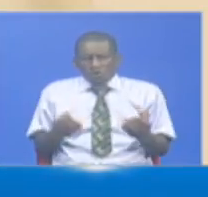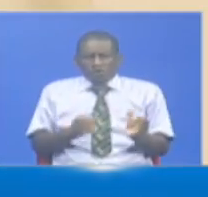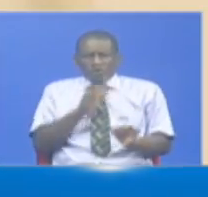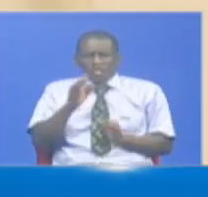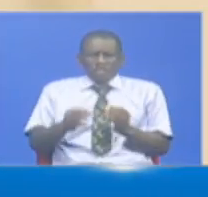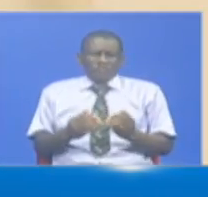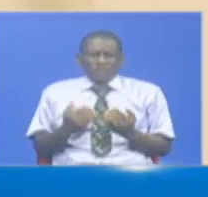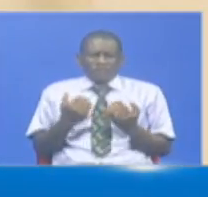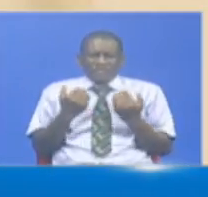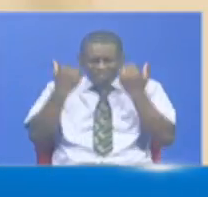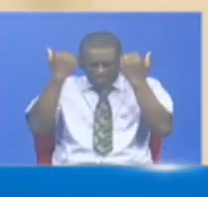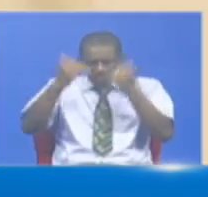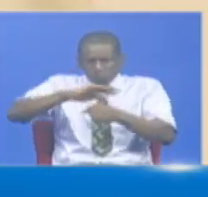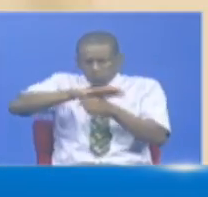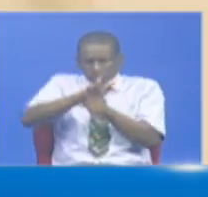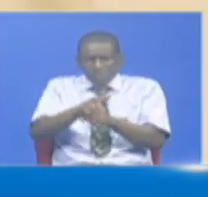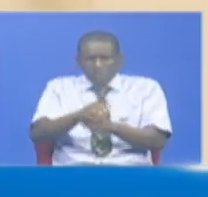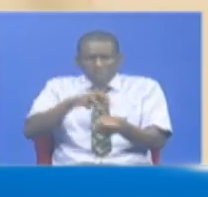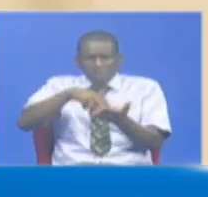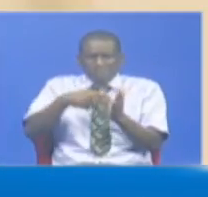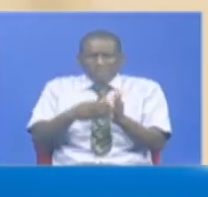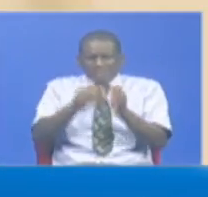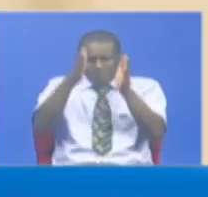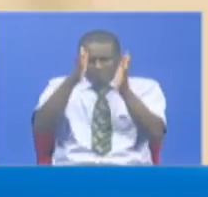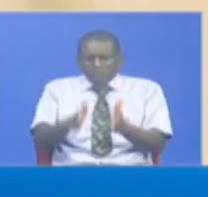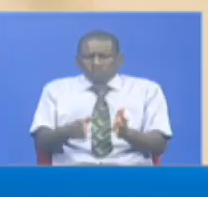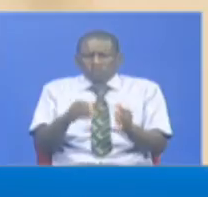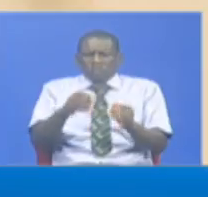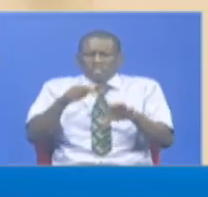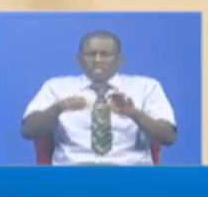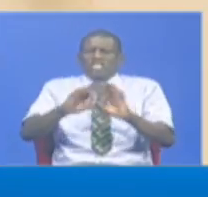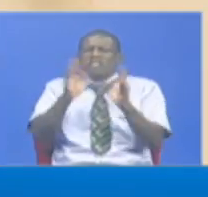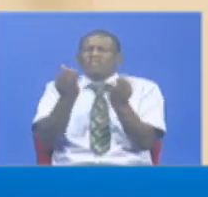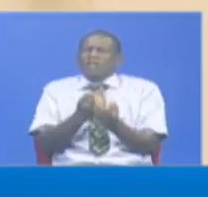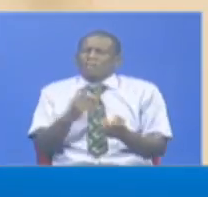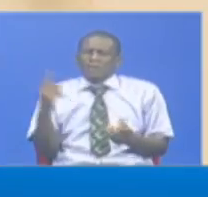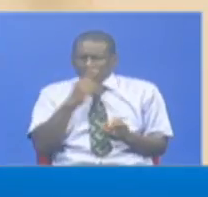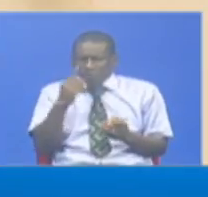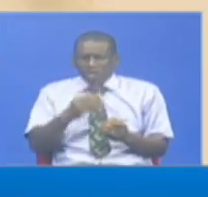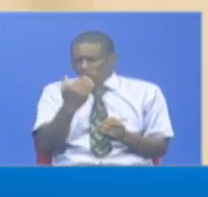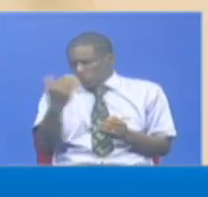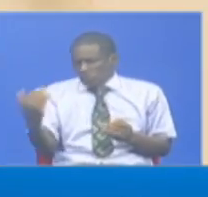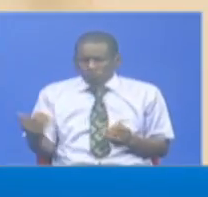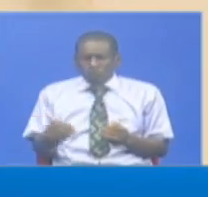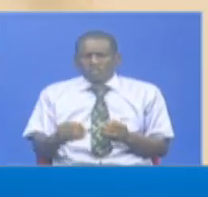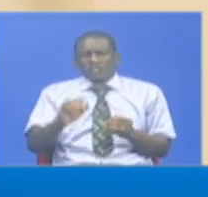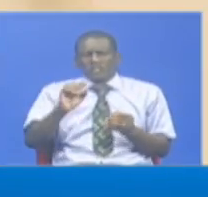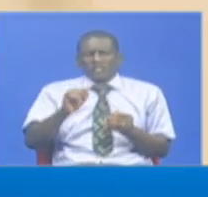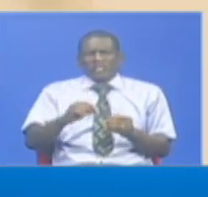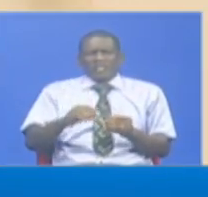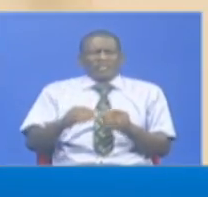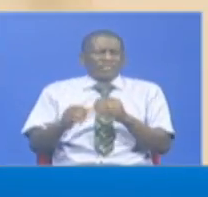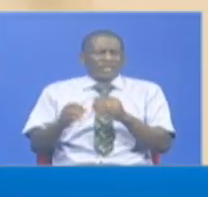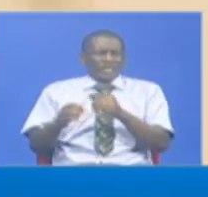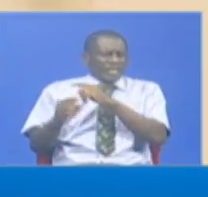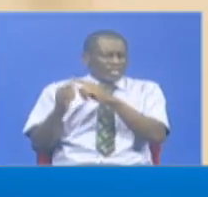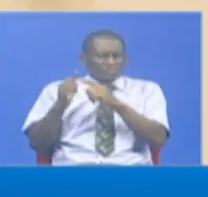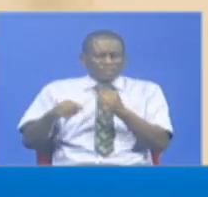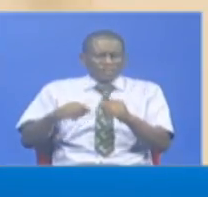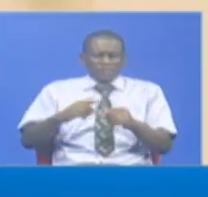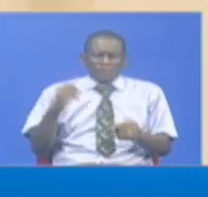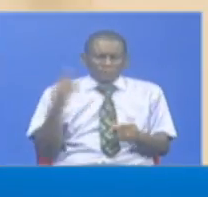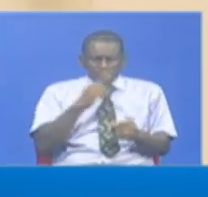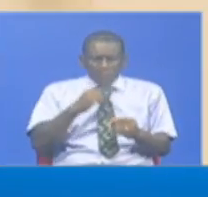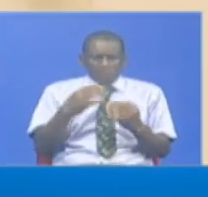of the pandemic results in persons in the family reacting violently, the children are the ones who face the brunt. So we really need